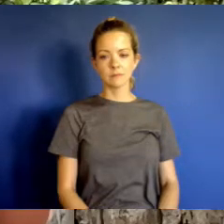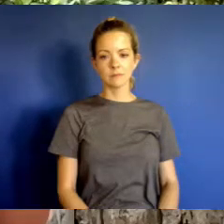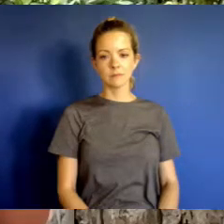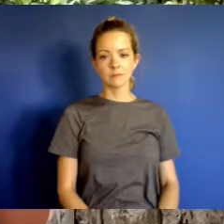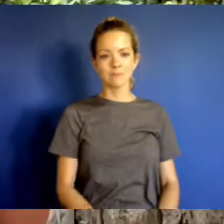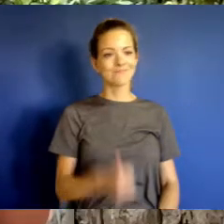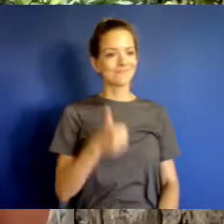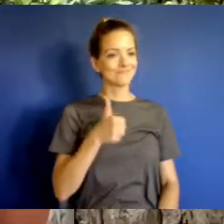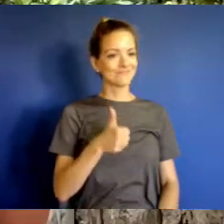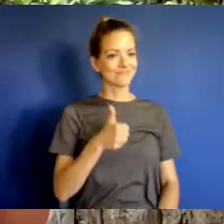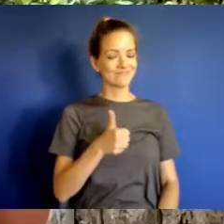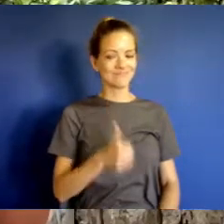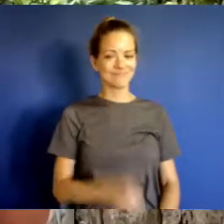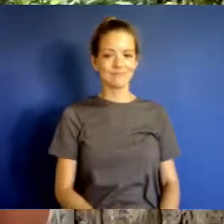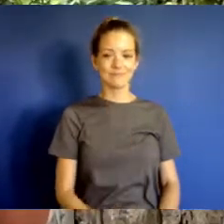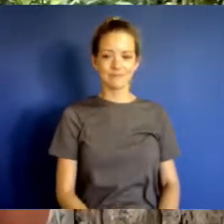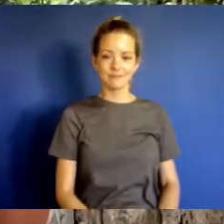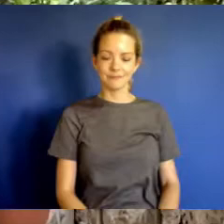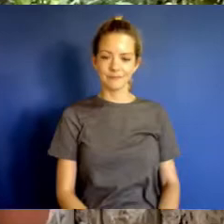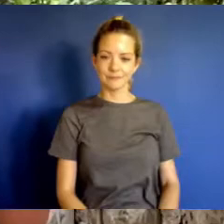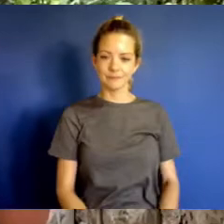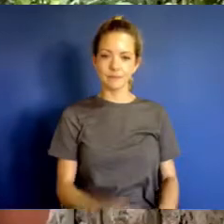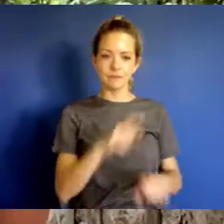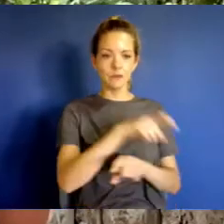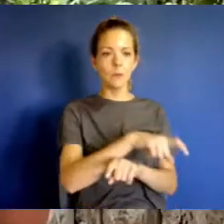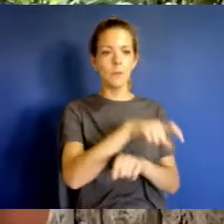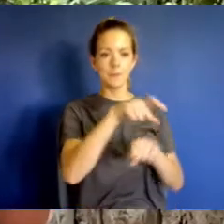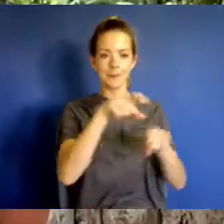Good. Okay, let's unfold.